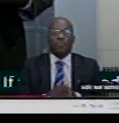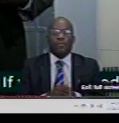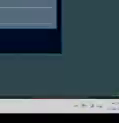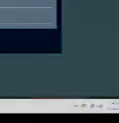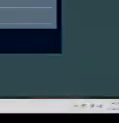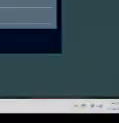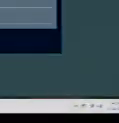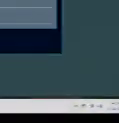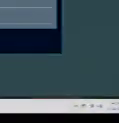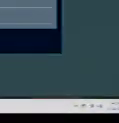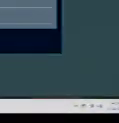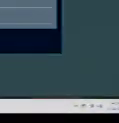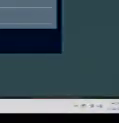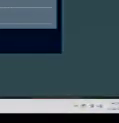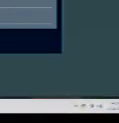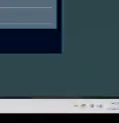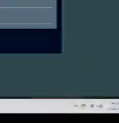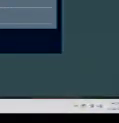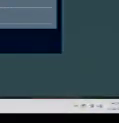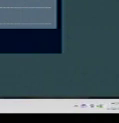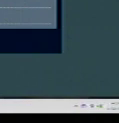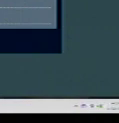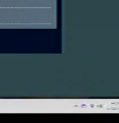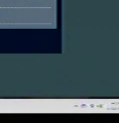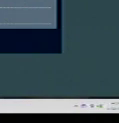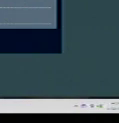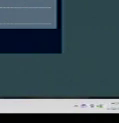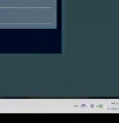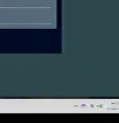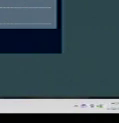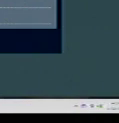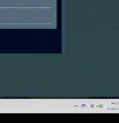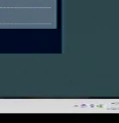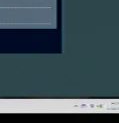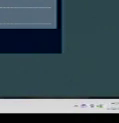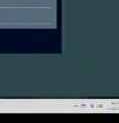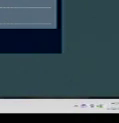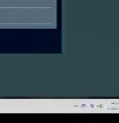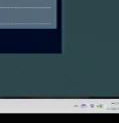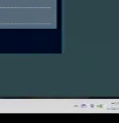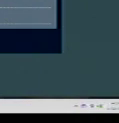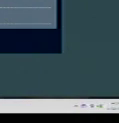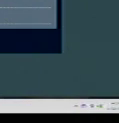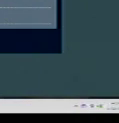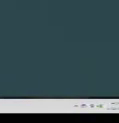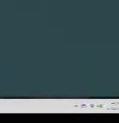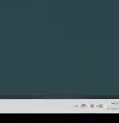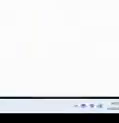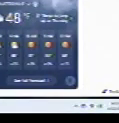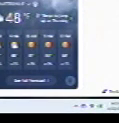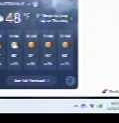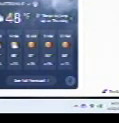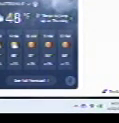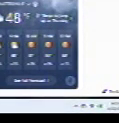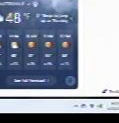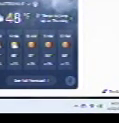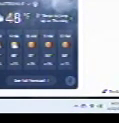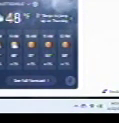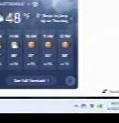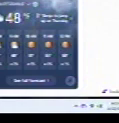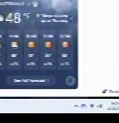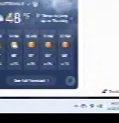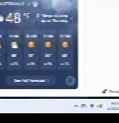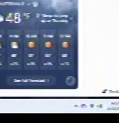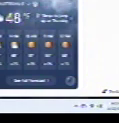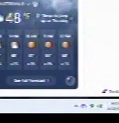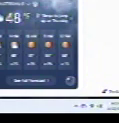The Lord is doing great things online all over, not just here in Togo, in Nigeria, and every other part of the world as